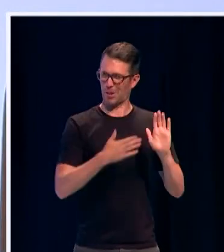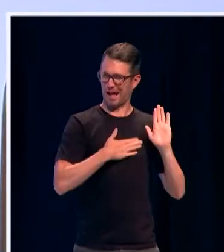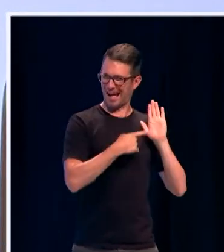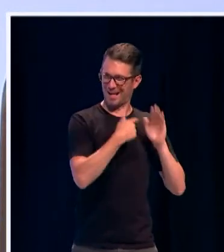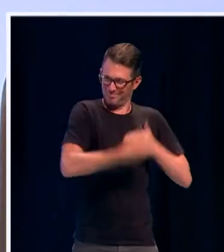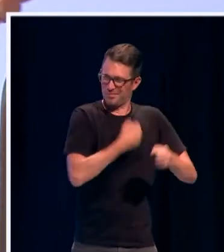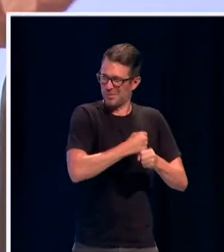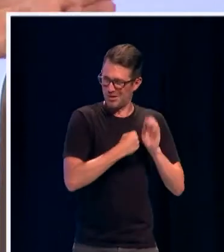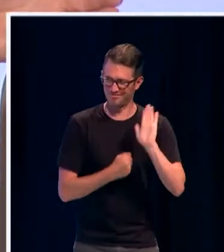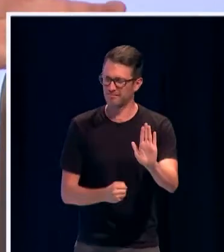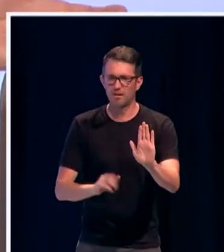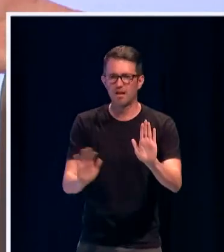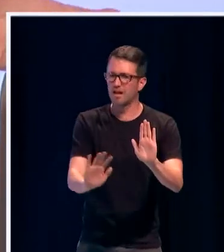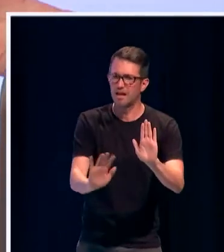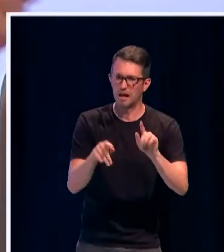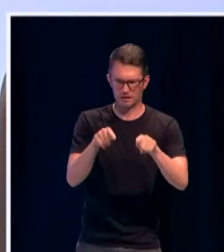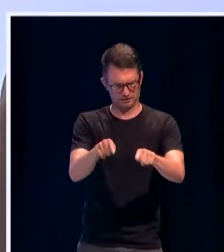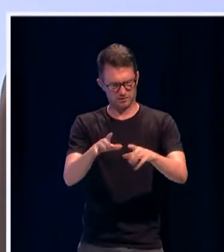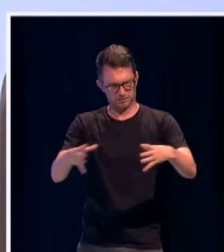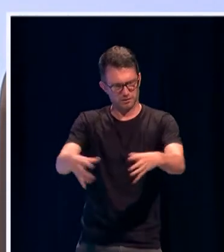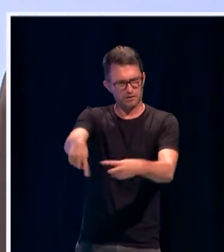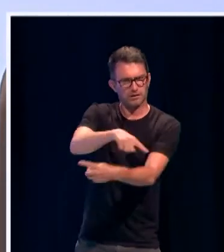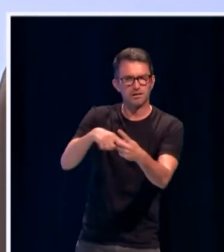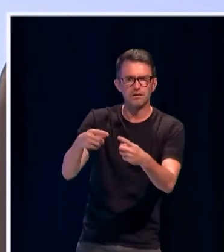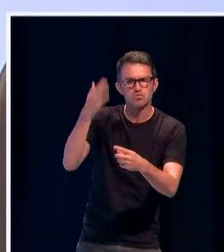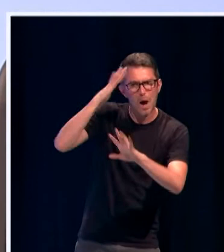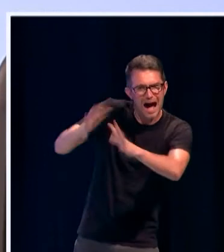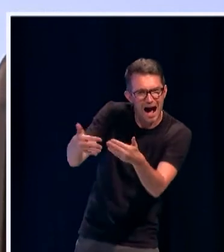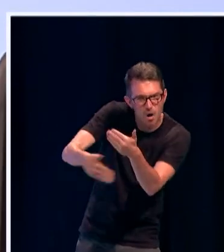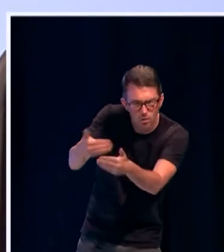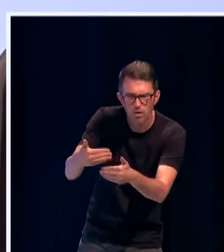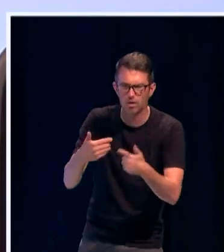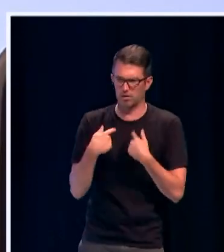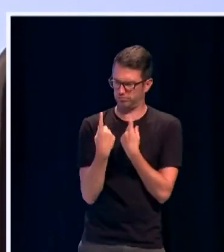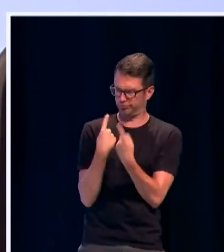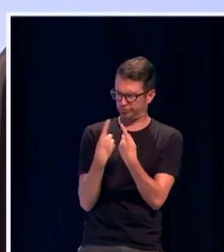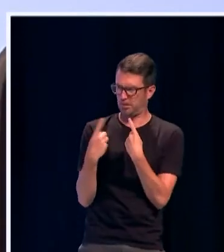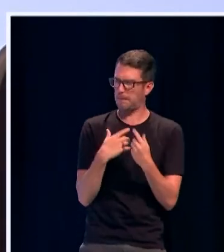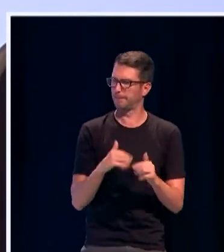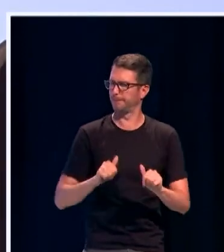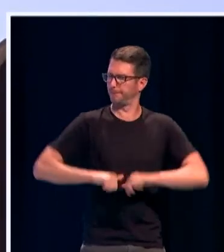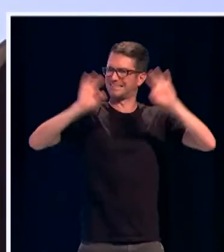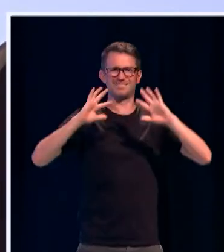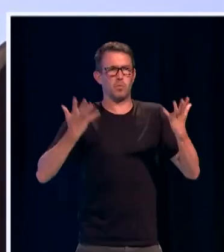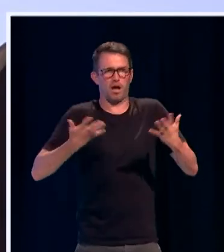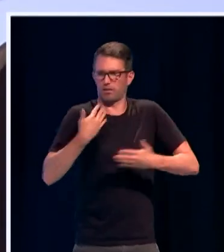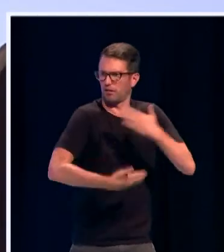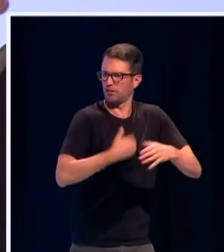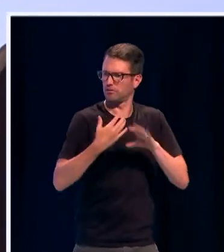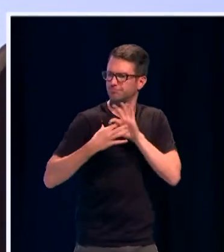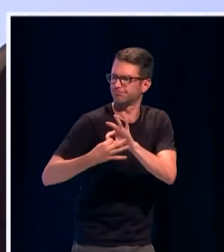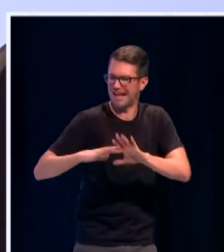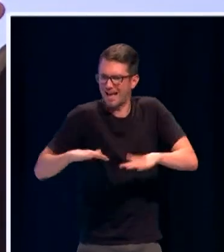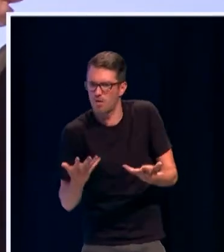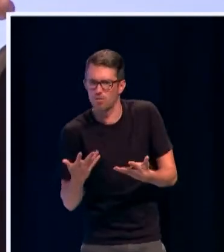us. That, there was a speech about 2 years ago about the cloud for global good, this idea that the world is in a state of